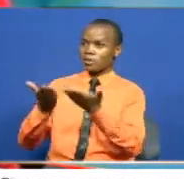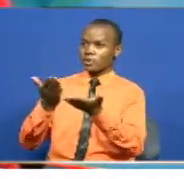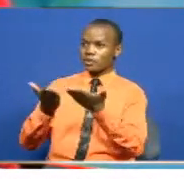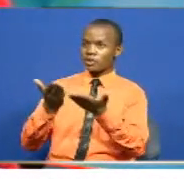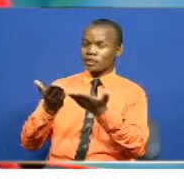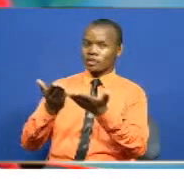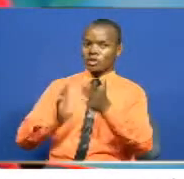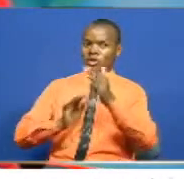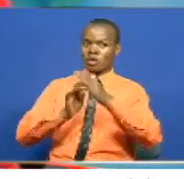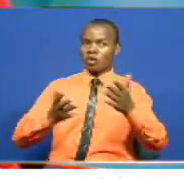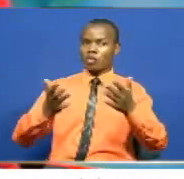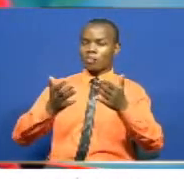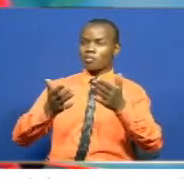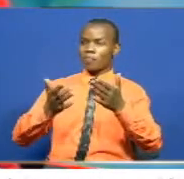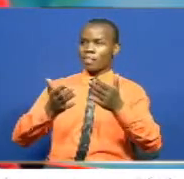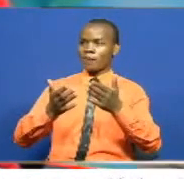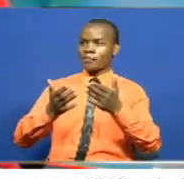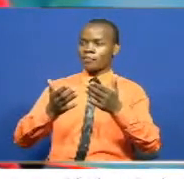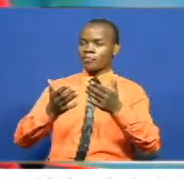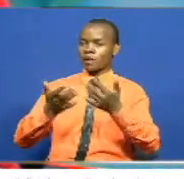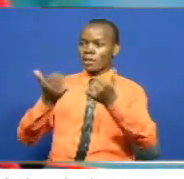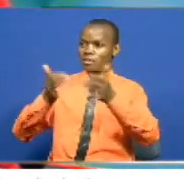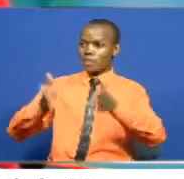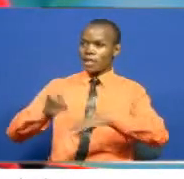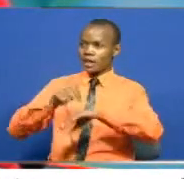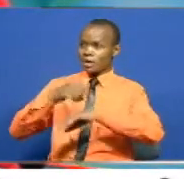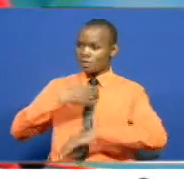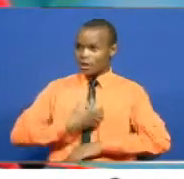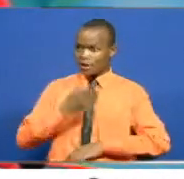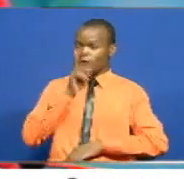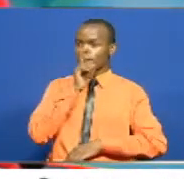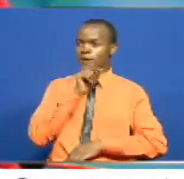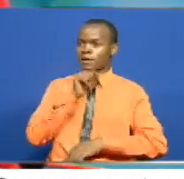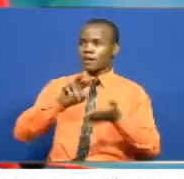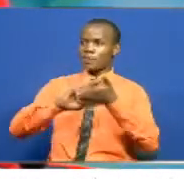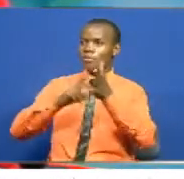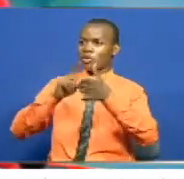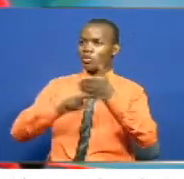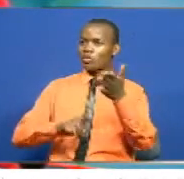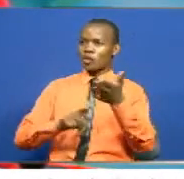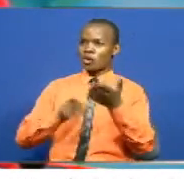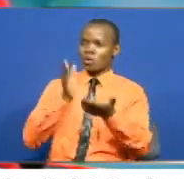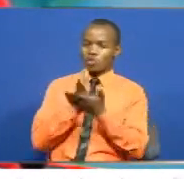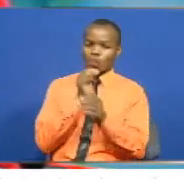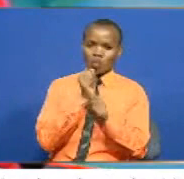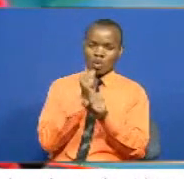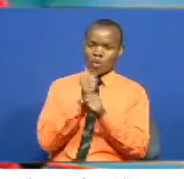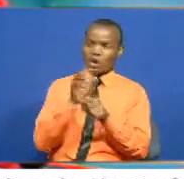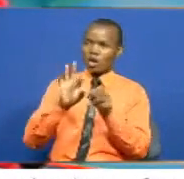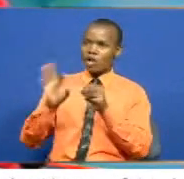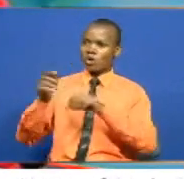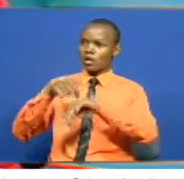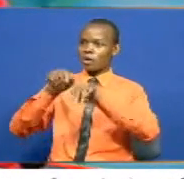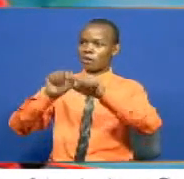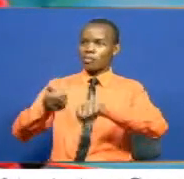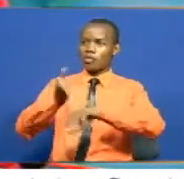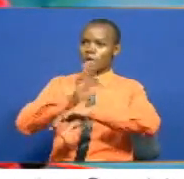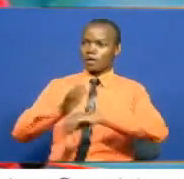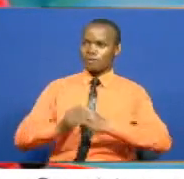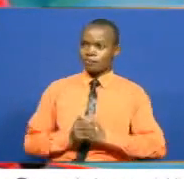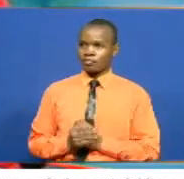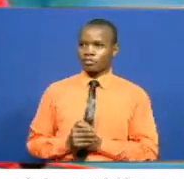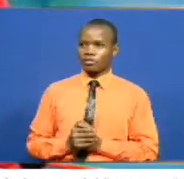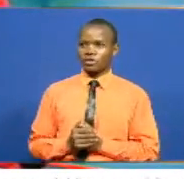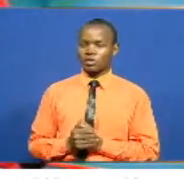the top players. So after the top players retired, it took almost forever for basketball to get back on track.